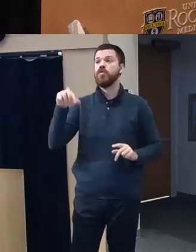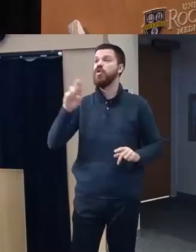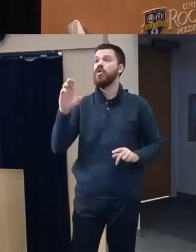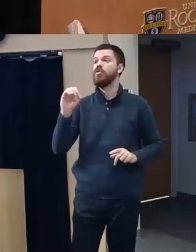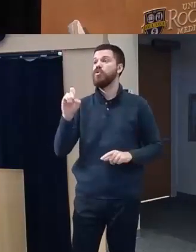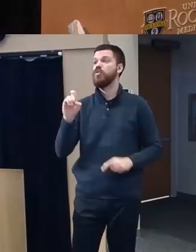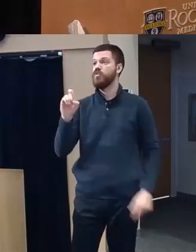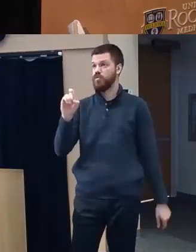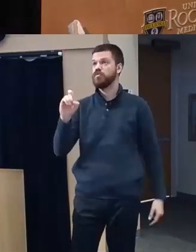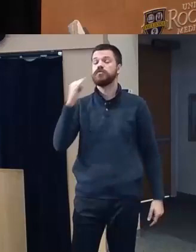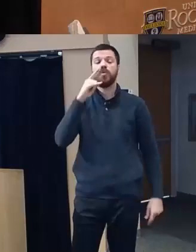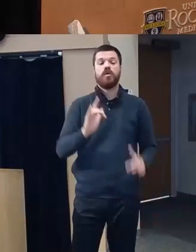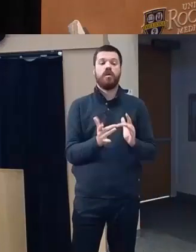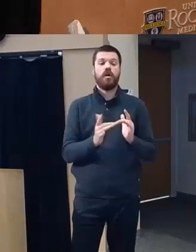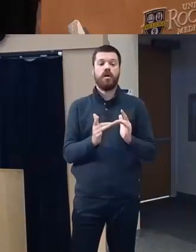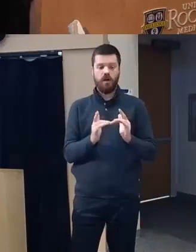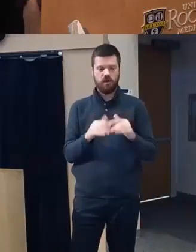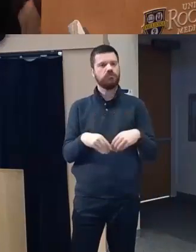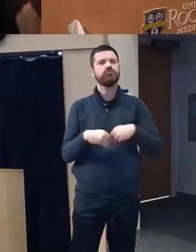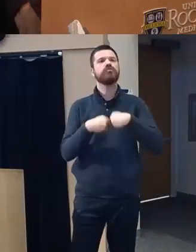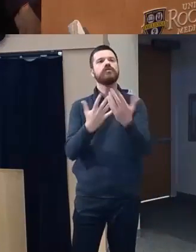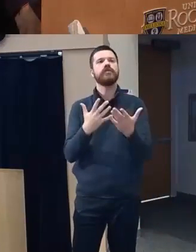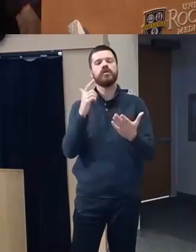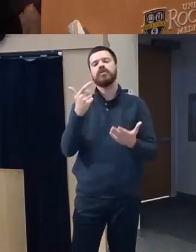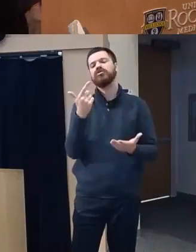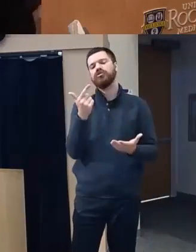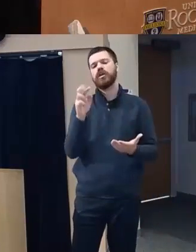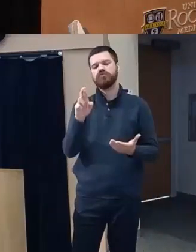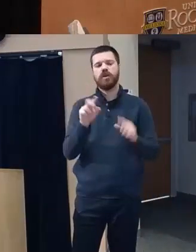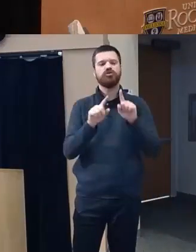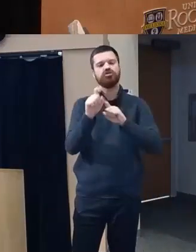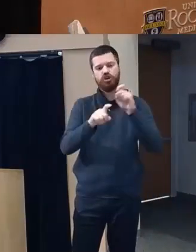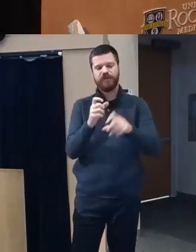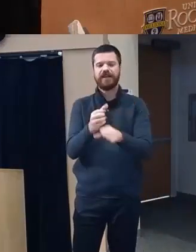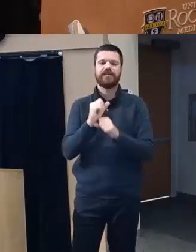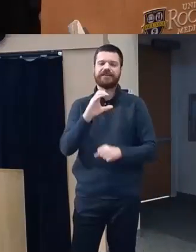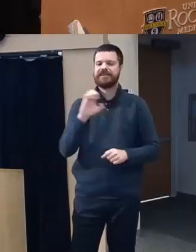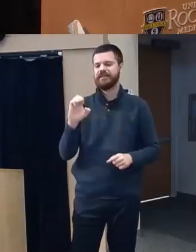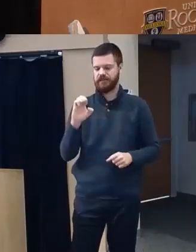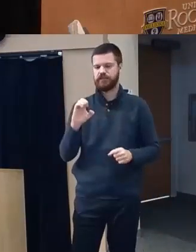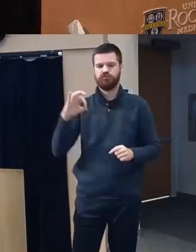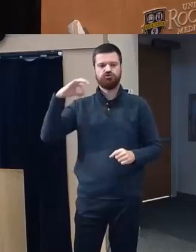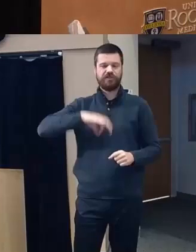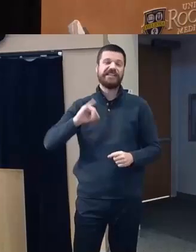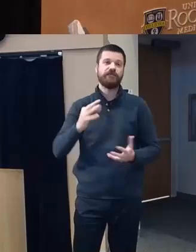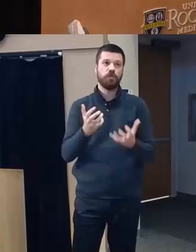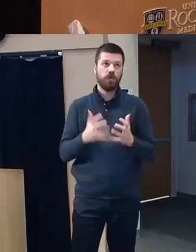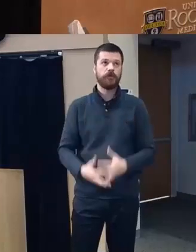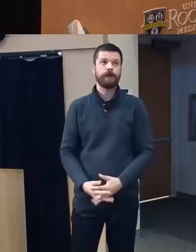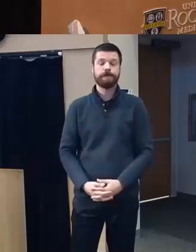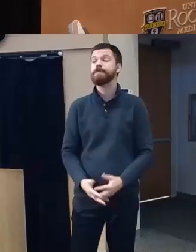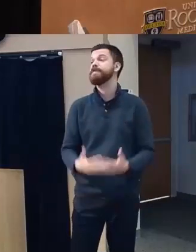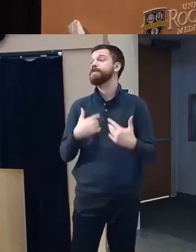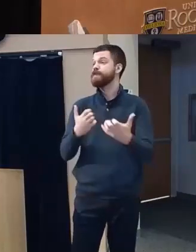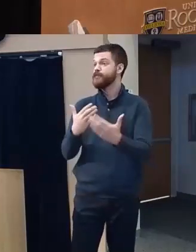you're online to provide your Grand Round survey and get CE credits for those who wish. I